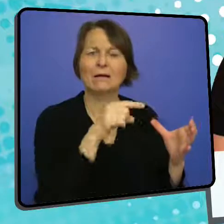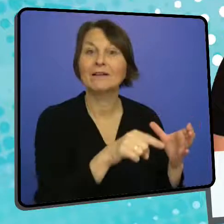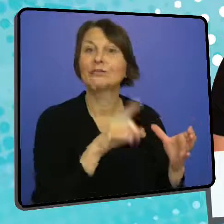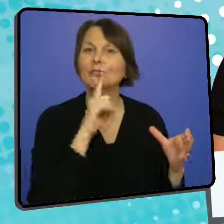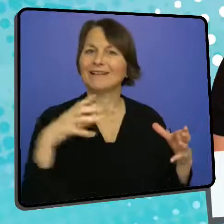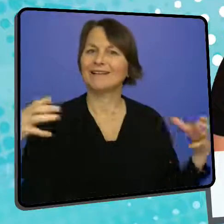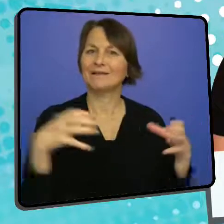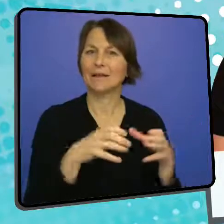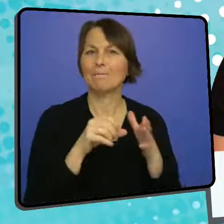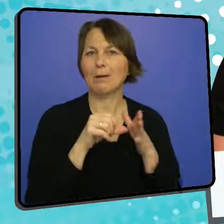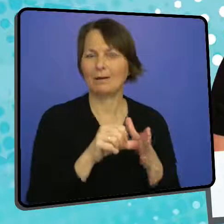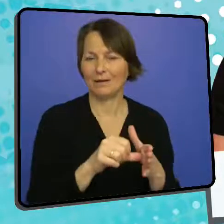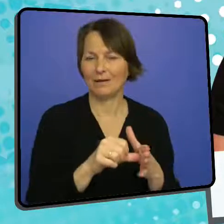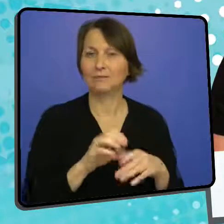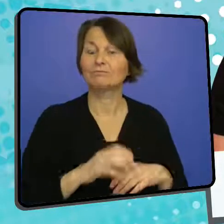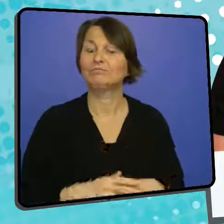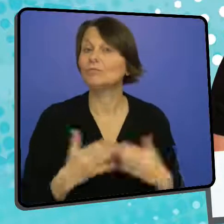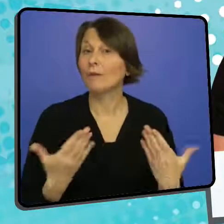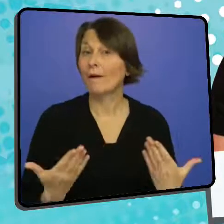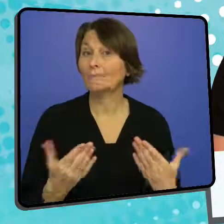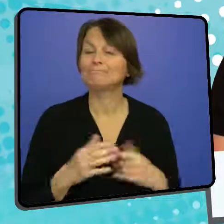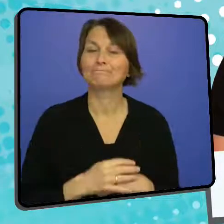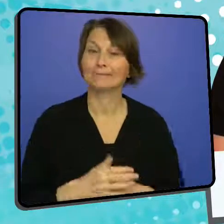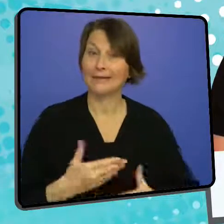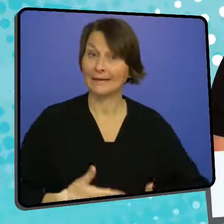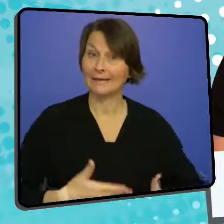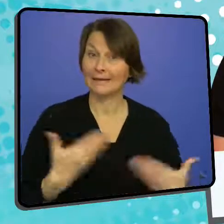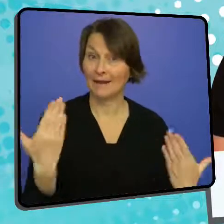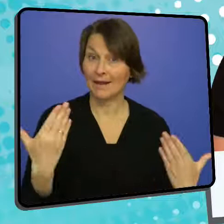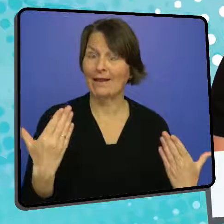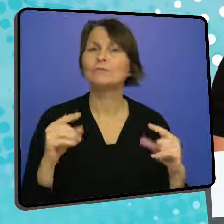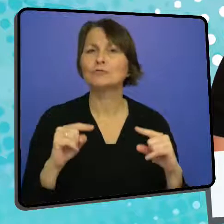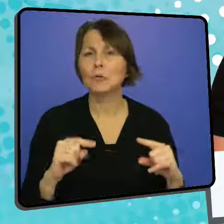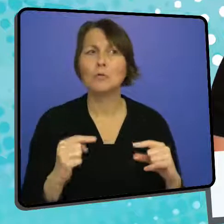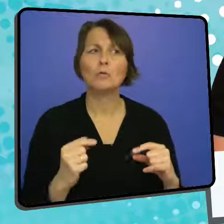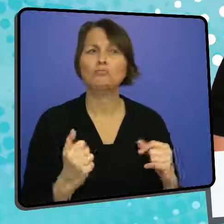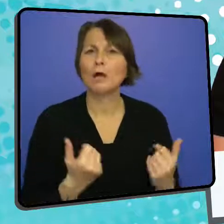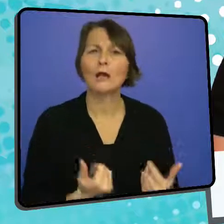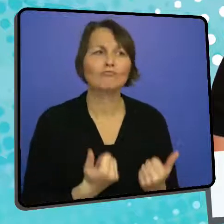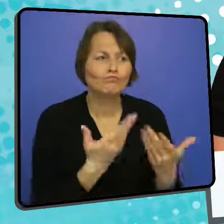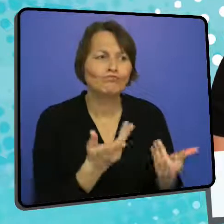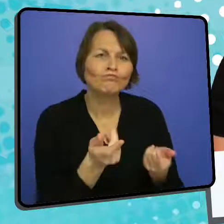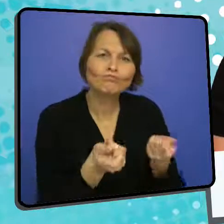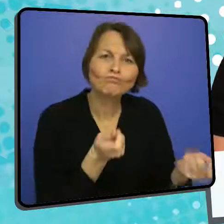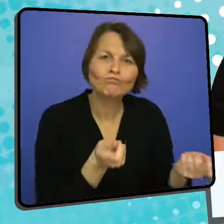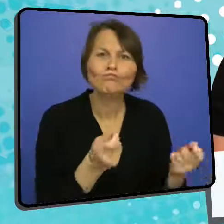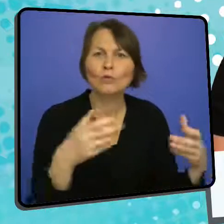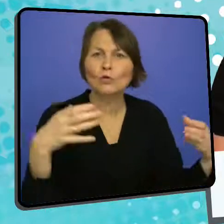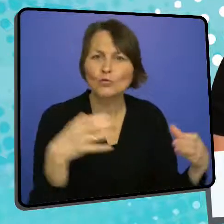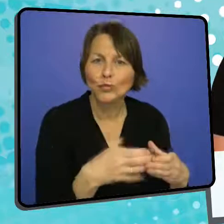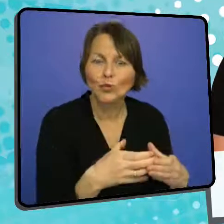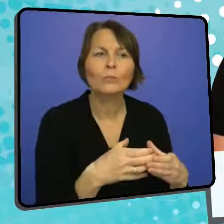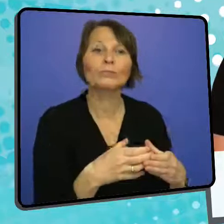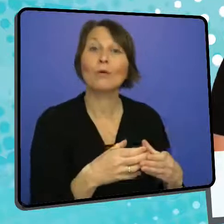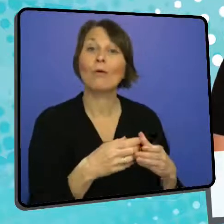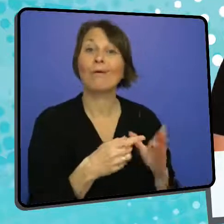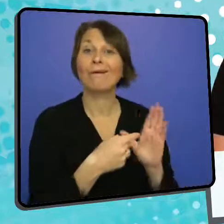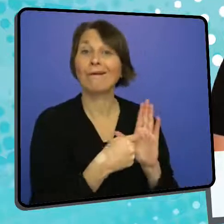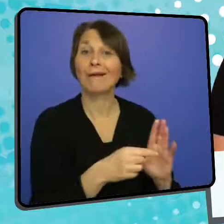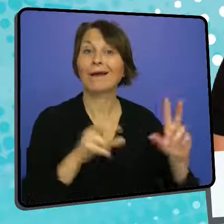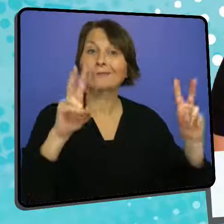spend your day whether facilitating groups delivery sessions on the data